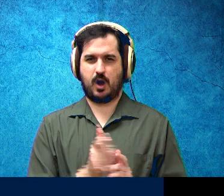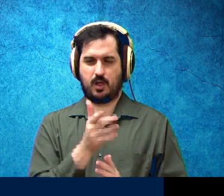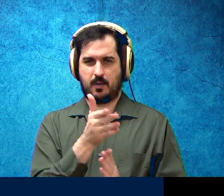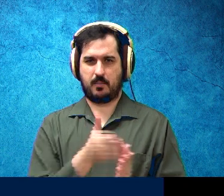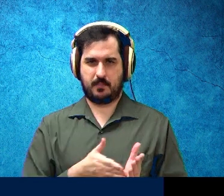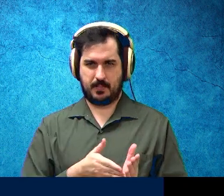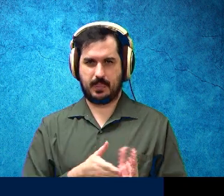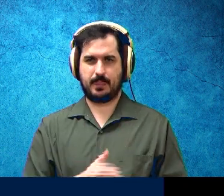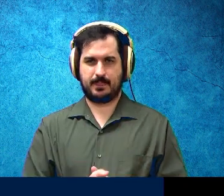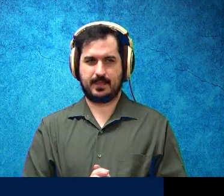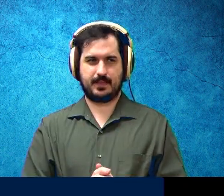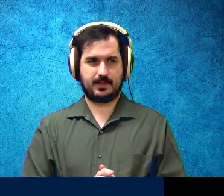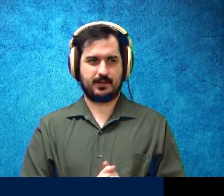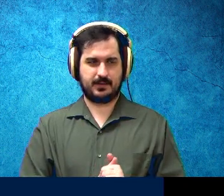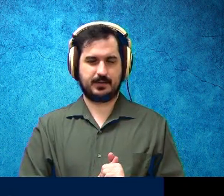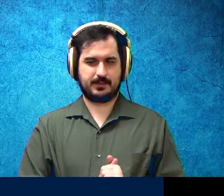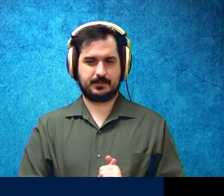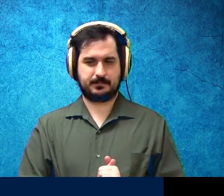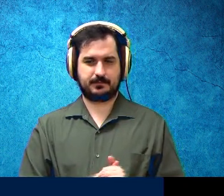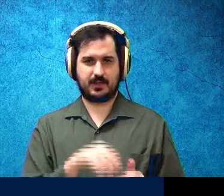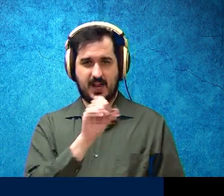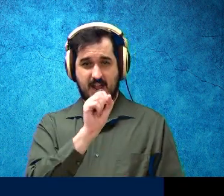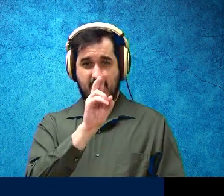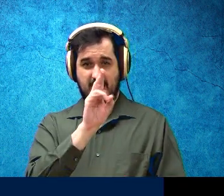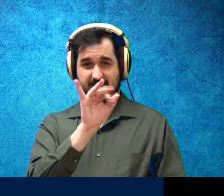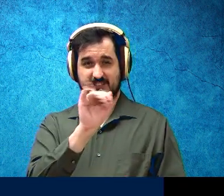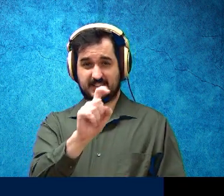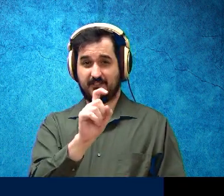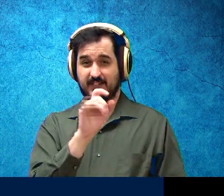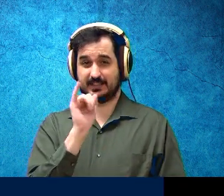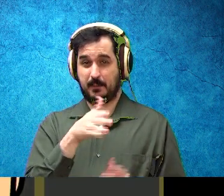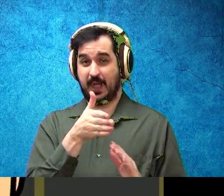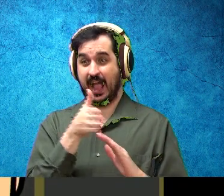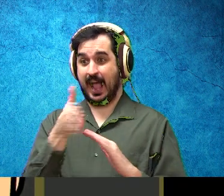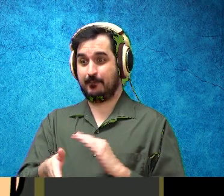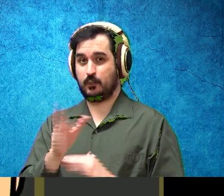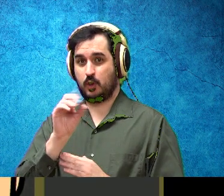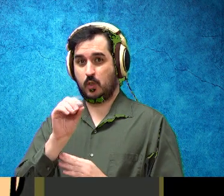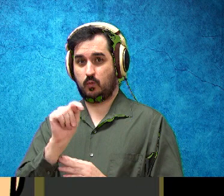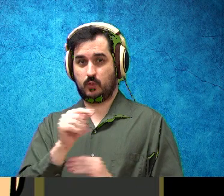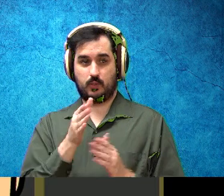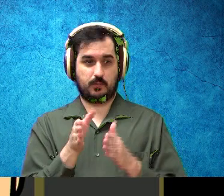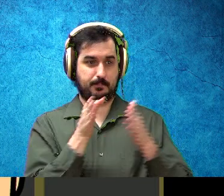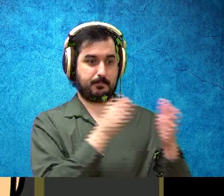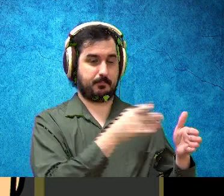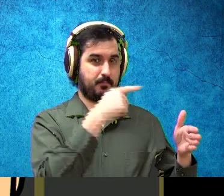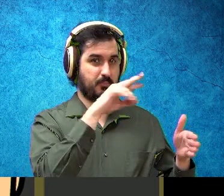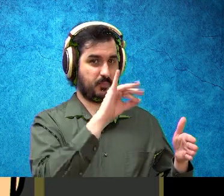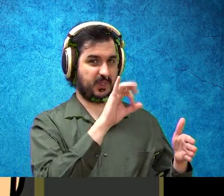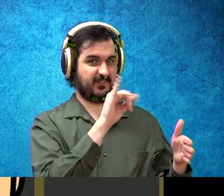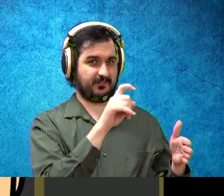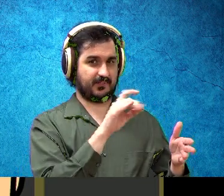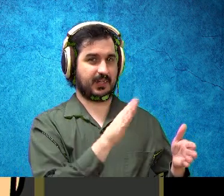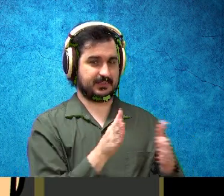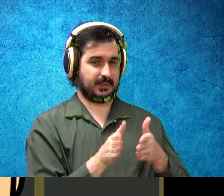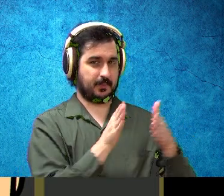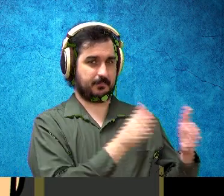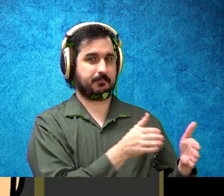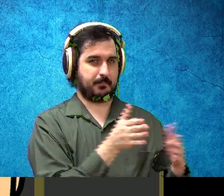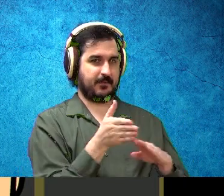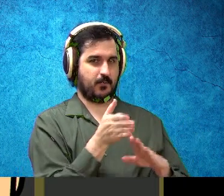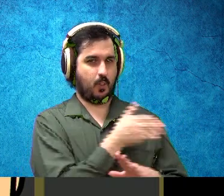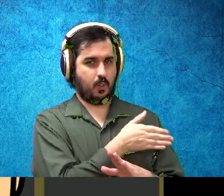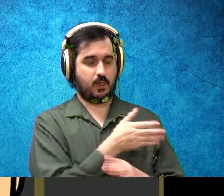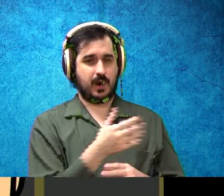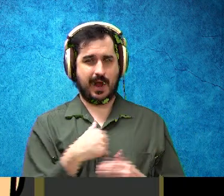word that goes before the root, and suffixes come after the root. How do you know what all the parts mean? Well,